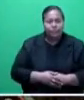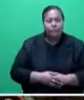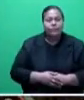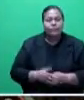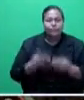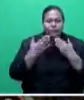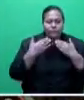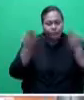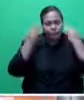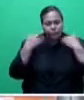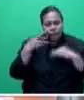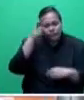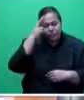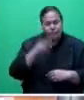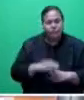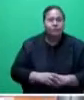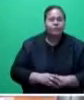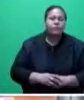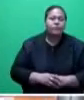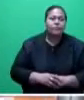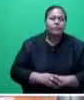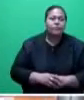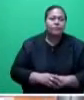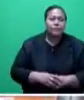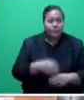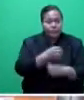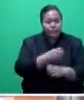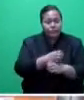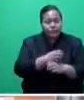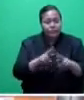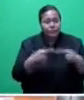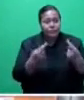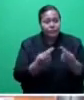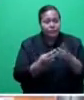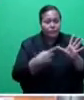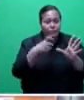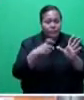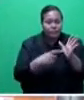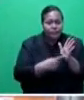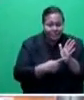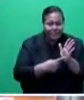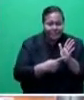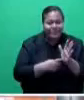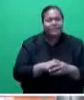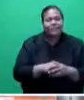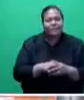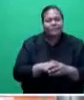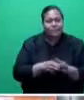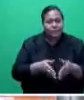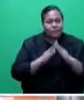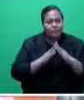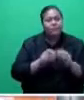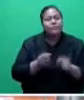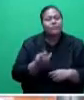Thank you, Mr Speaker, sir. Mr Speaker, sir, the Employment Relations Act was promulgated in 2007. It